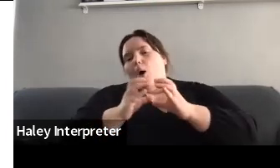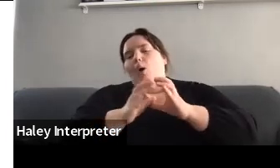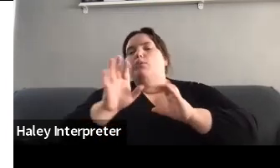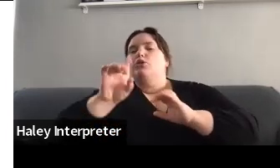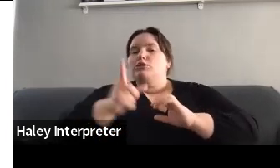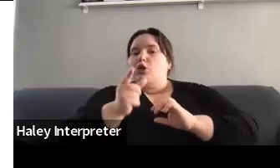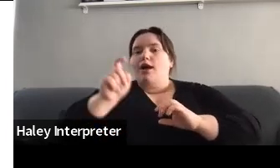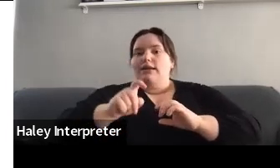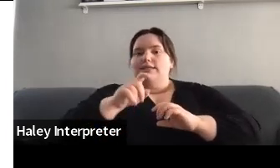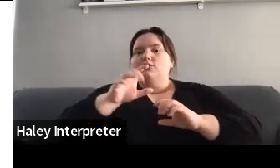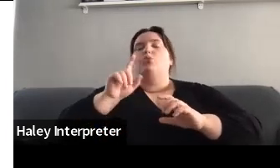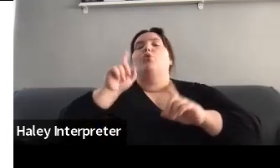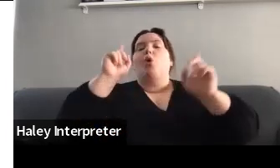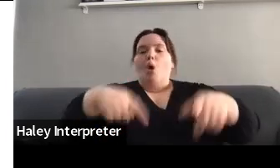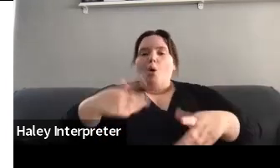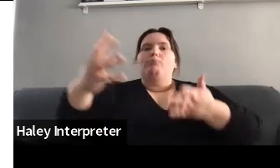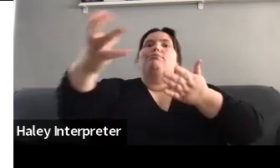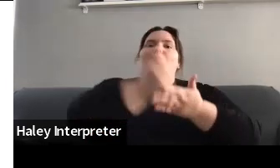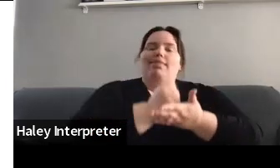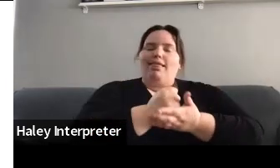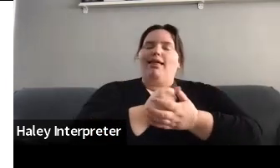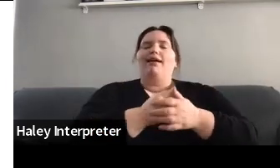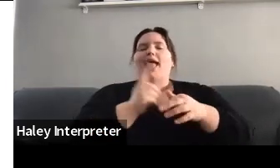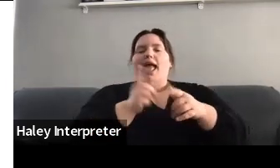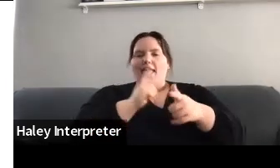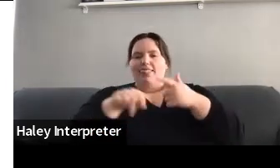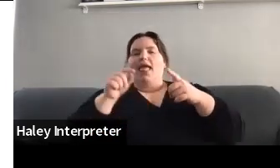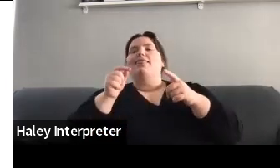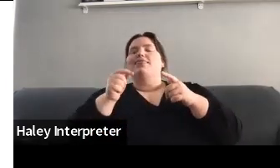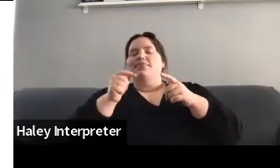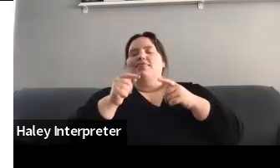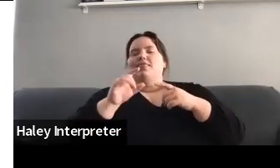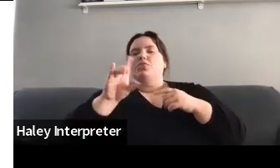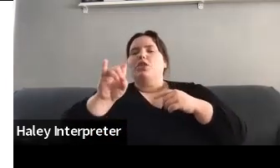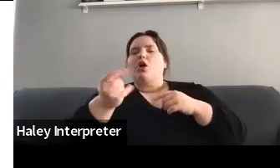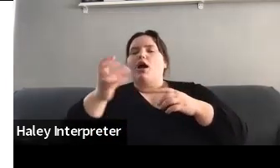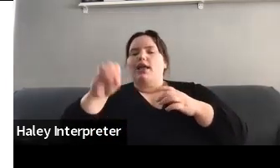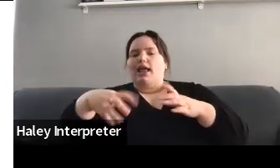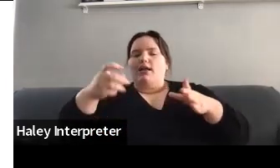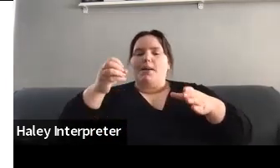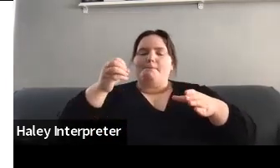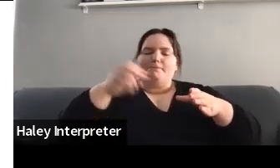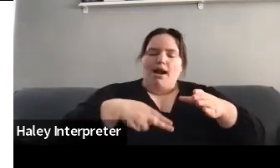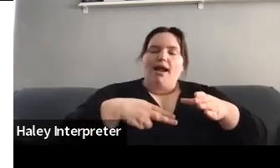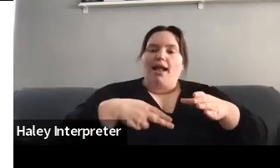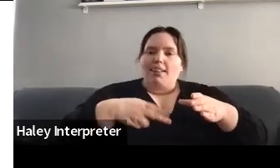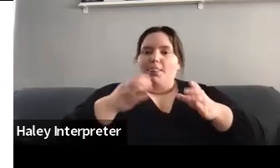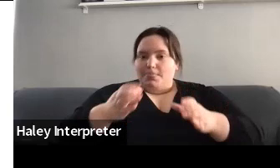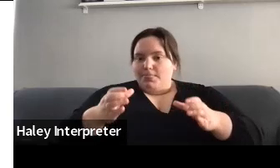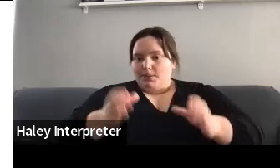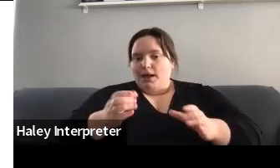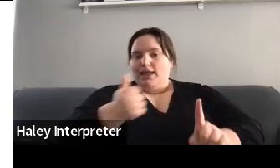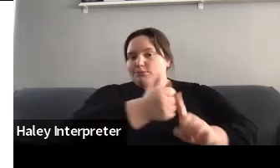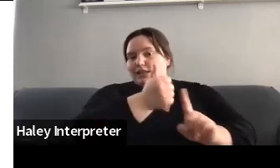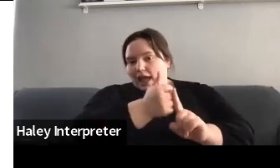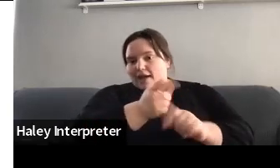reinsert it into the bucket, and then it'll launch it again. And a lot of dogs learn to put their balls in the bucket and then launch it and